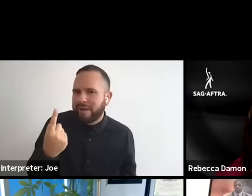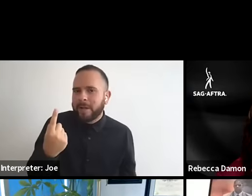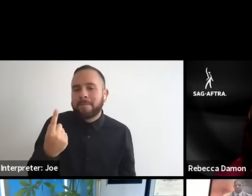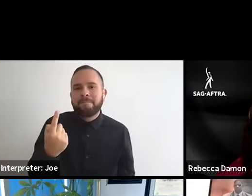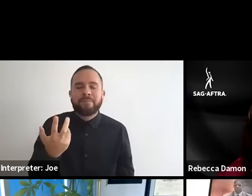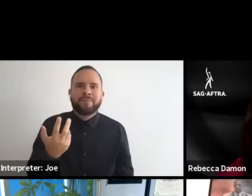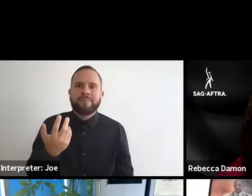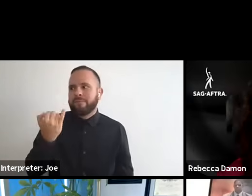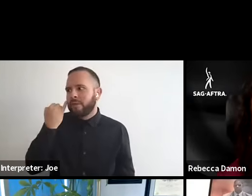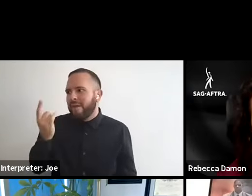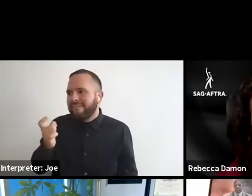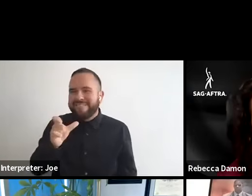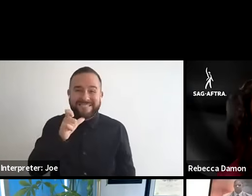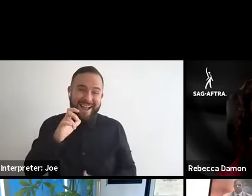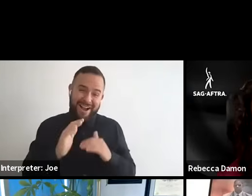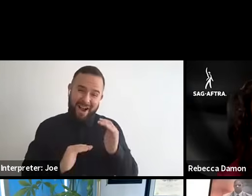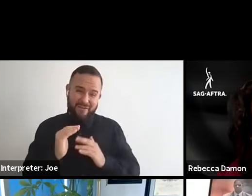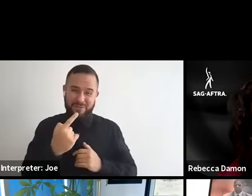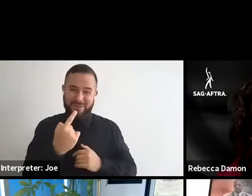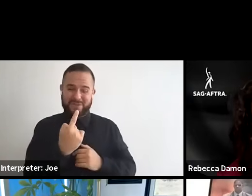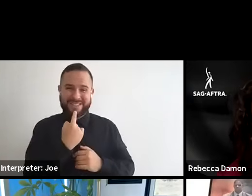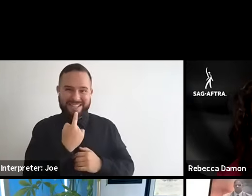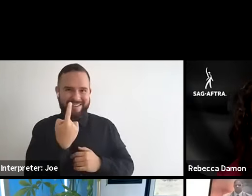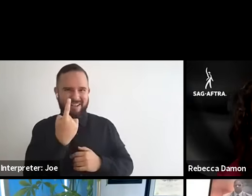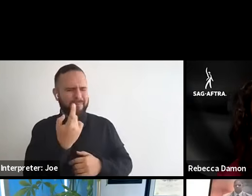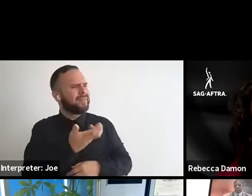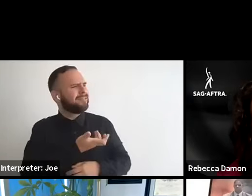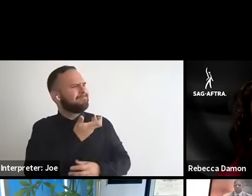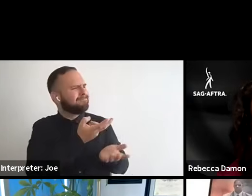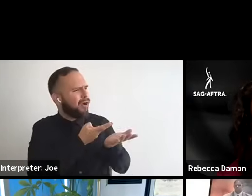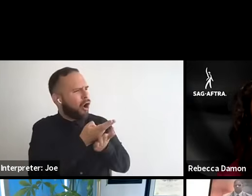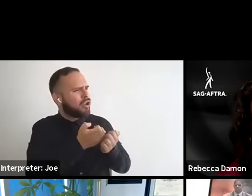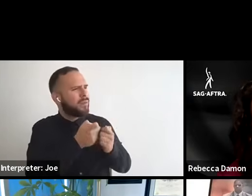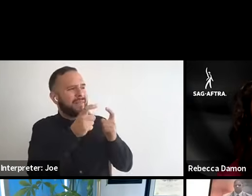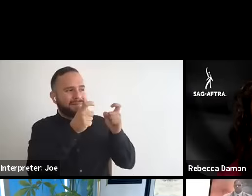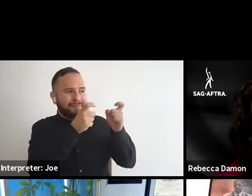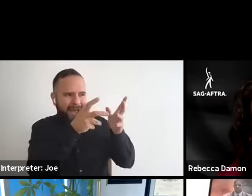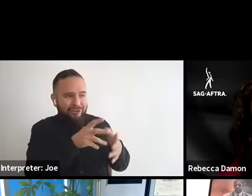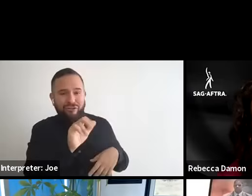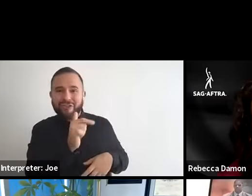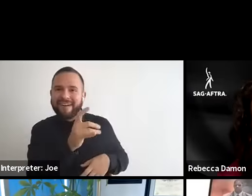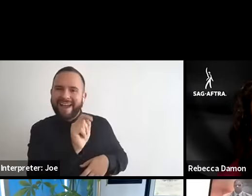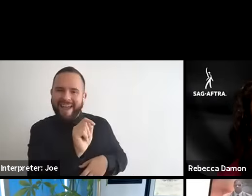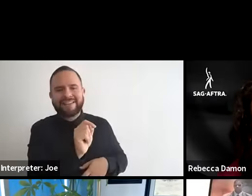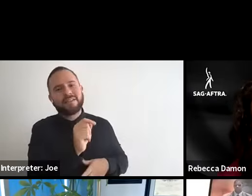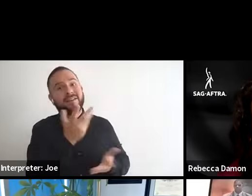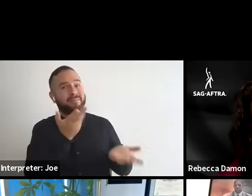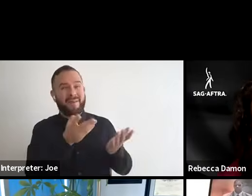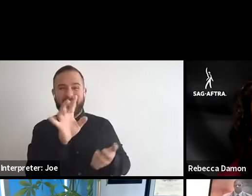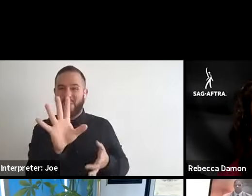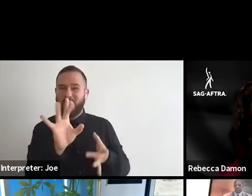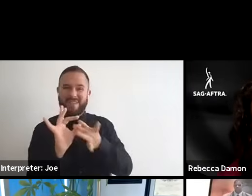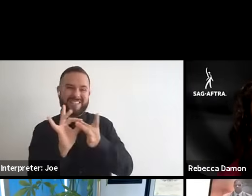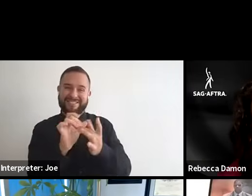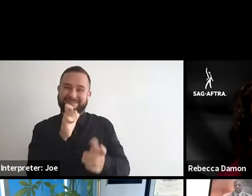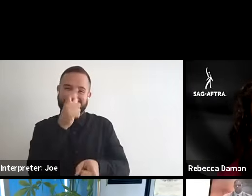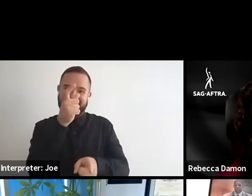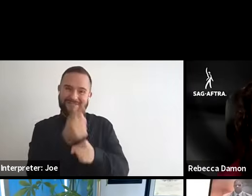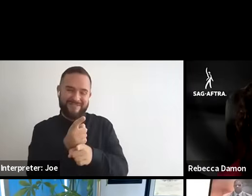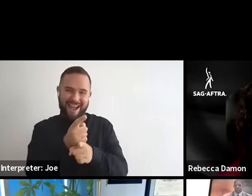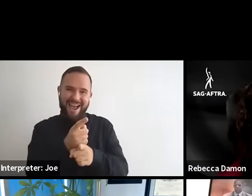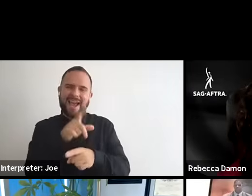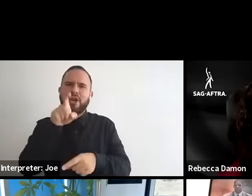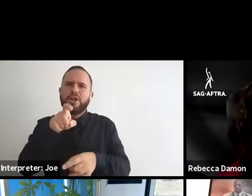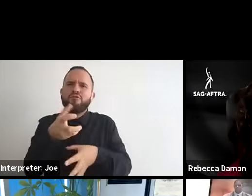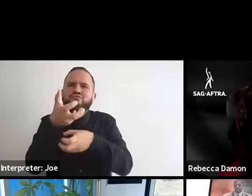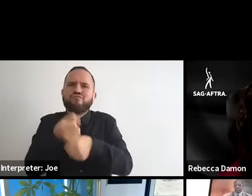or manager, then maybe that's not the right relationship, because you need to be able to have these hard conversations. It's not personal, it's business